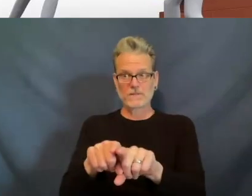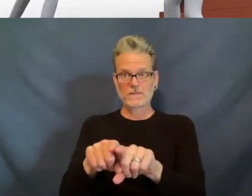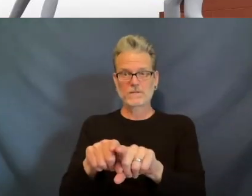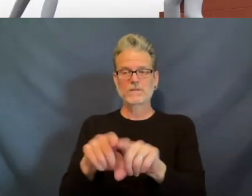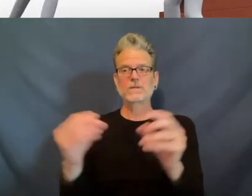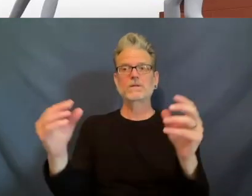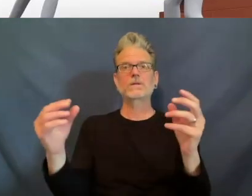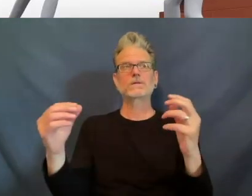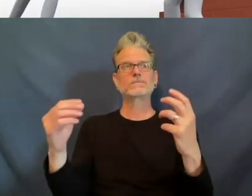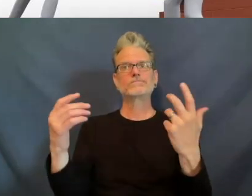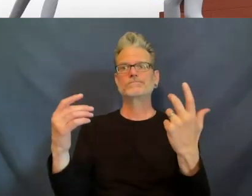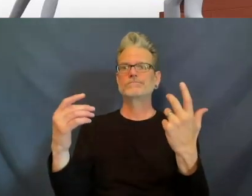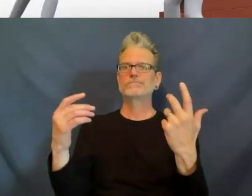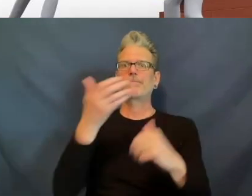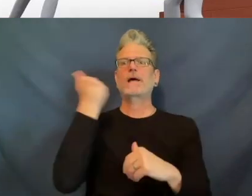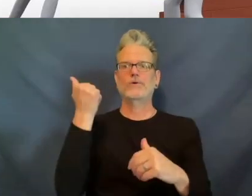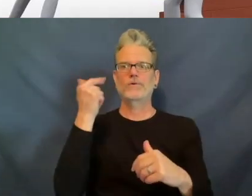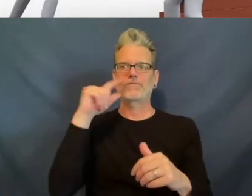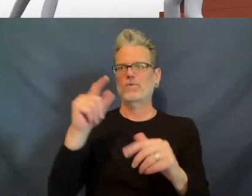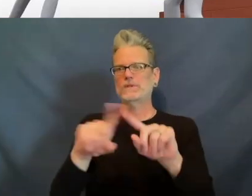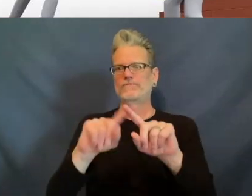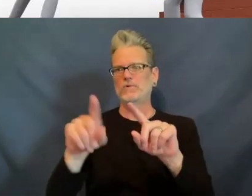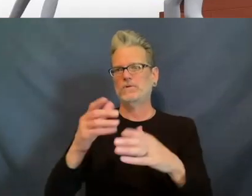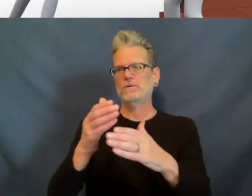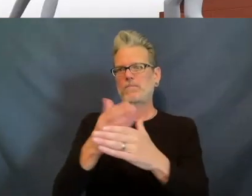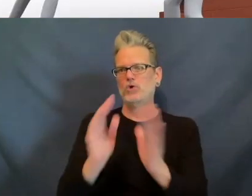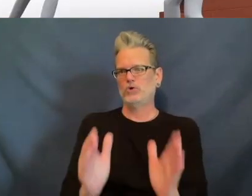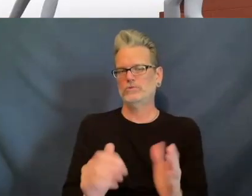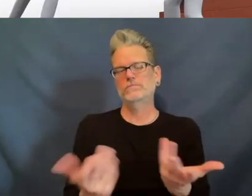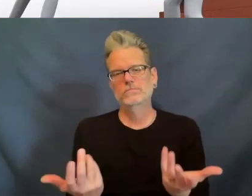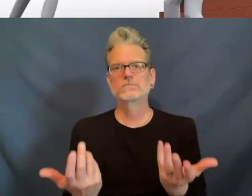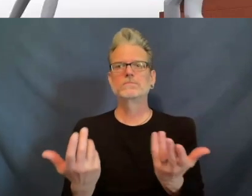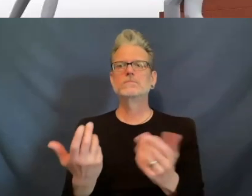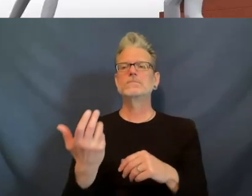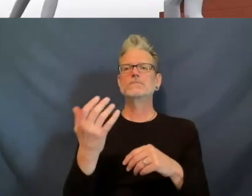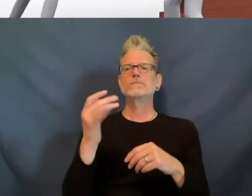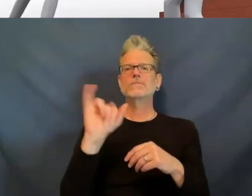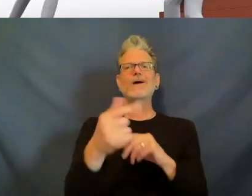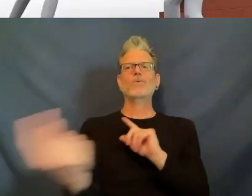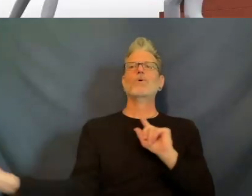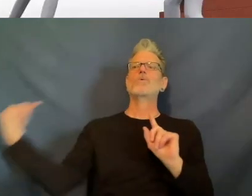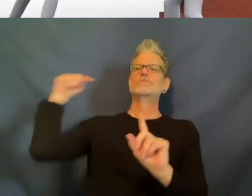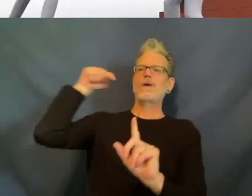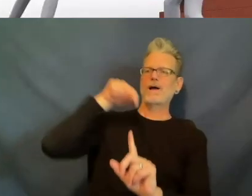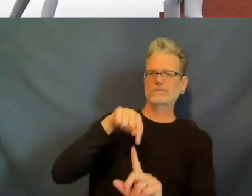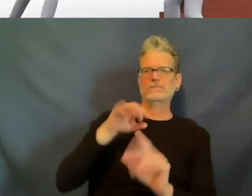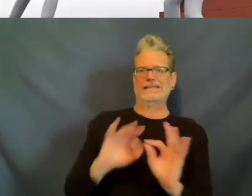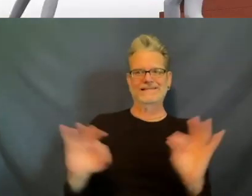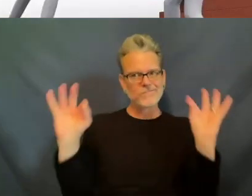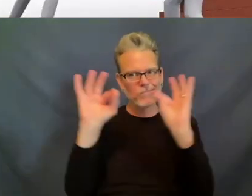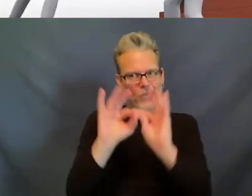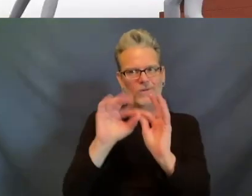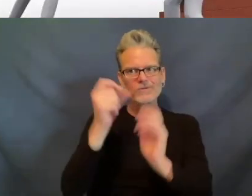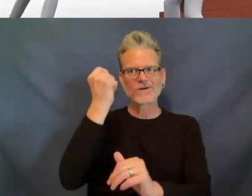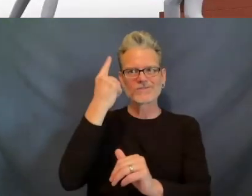more approachable for different partners. And so that does kind of go back into, again, the importance of understanding